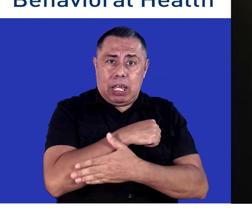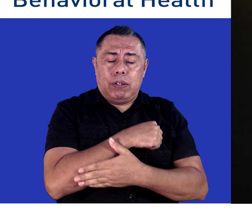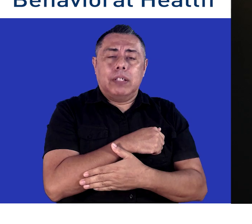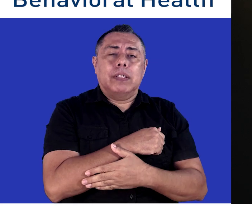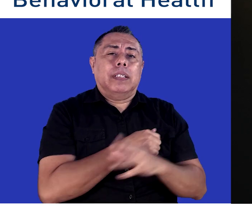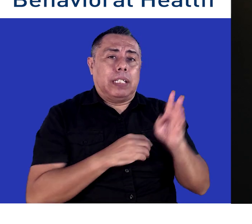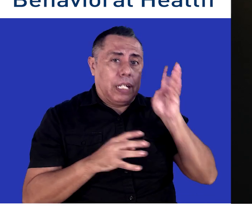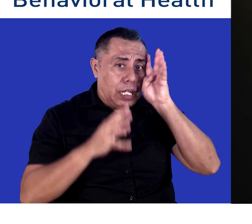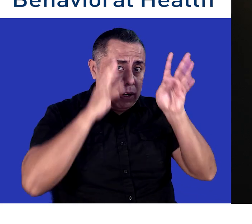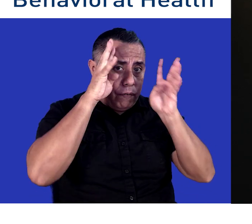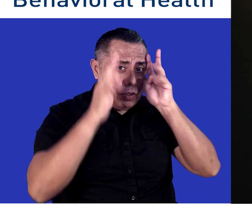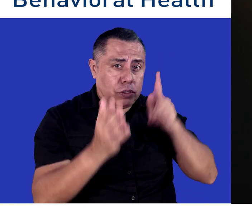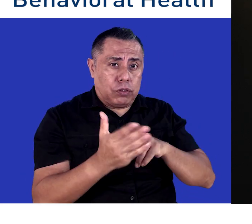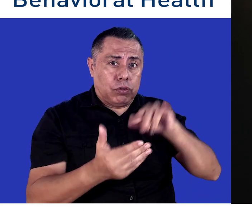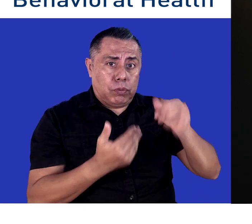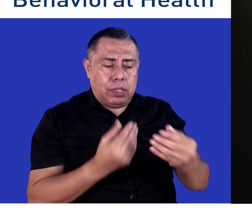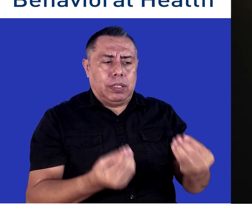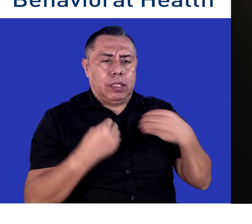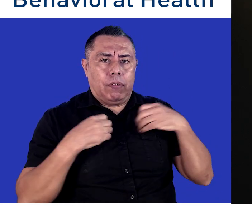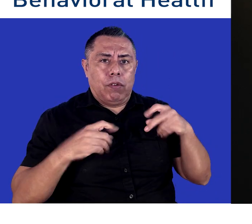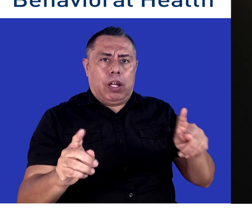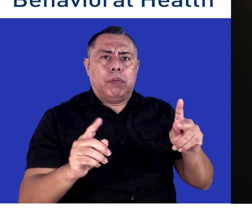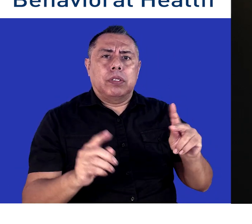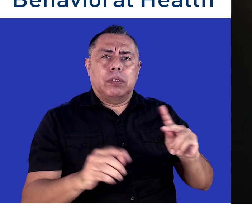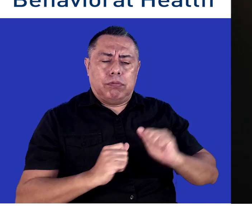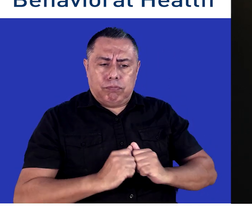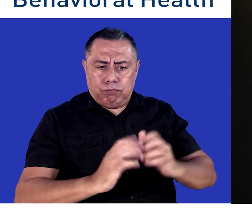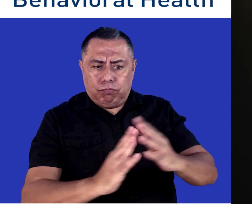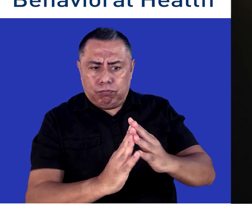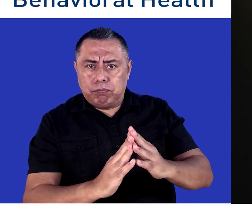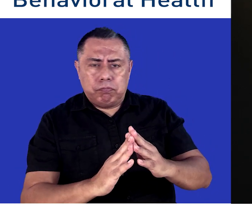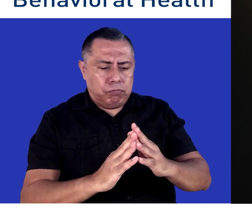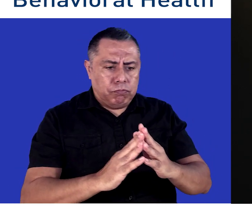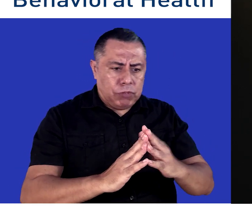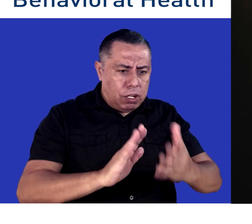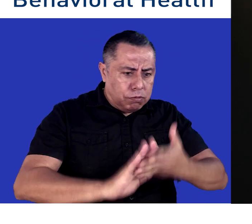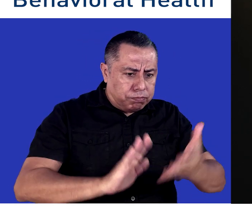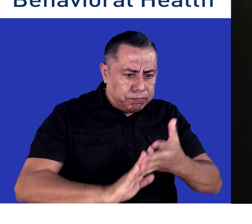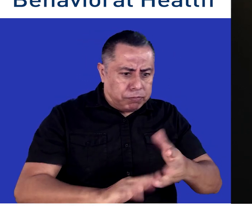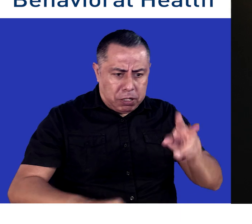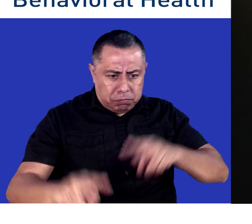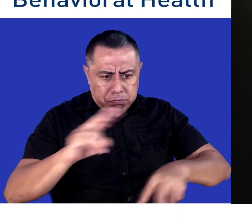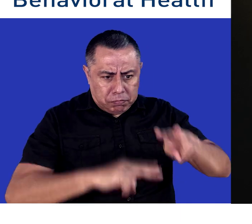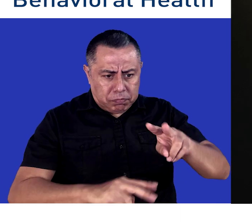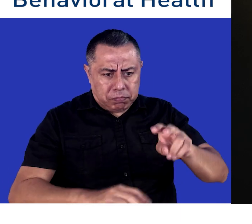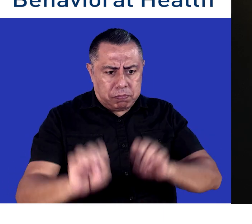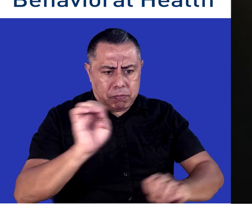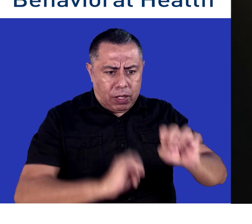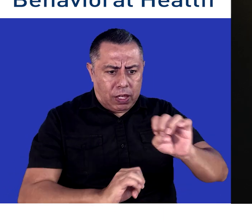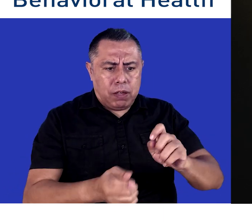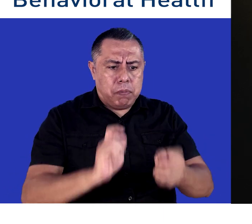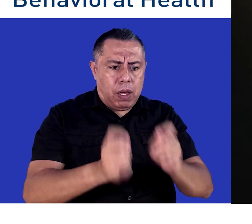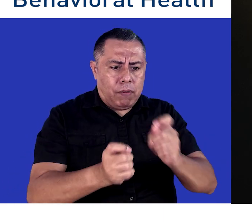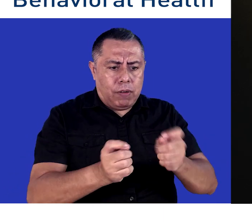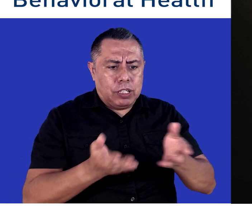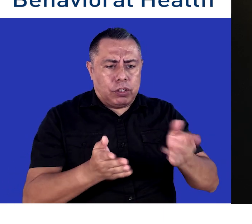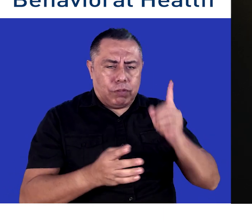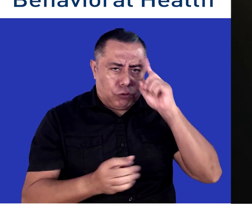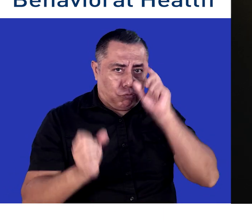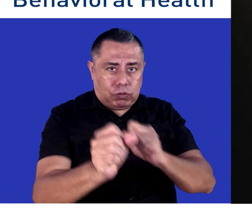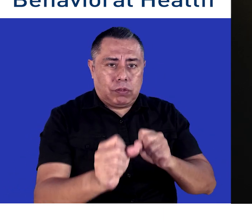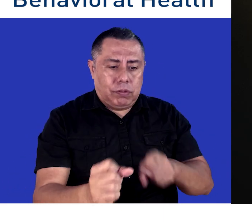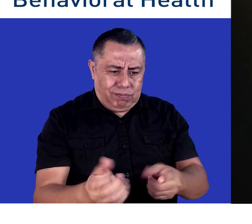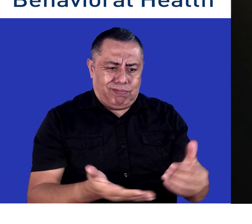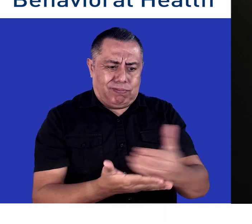within the county, innovation projects provide an opportunity to implement, evaluate, and modify a service strategy,